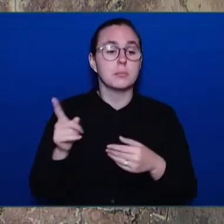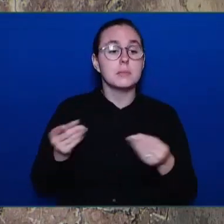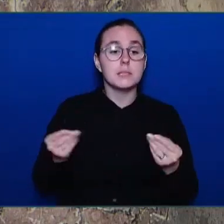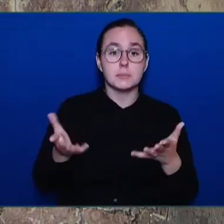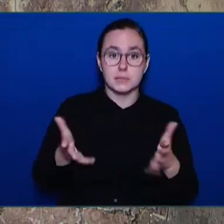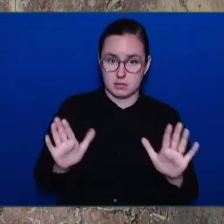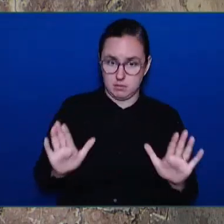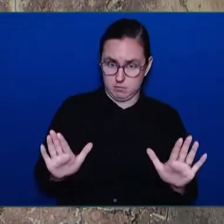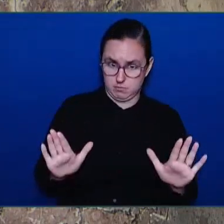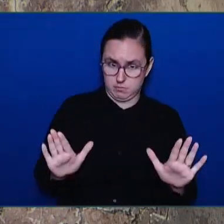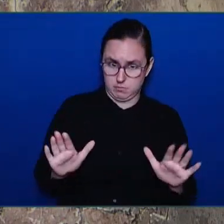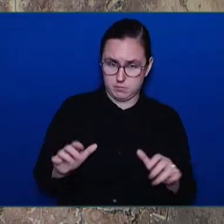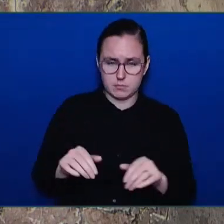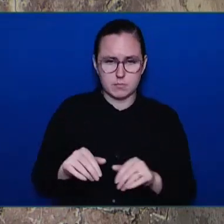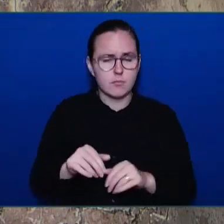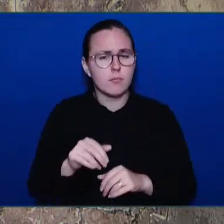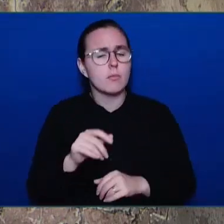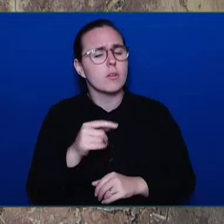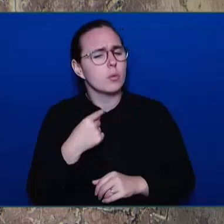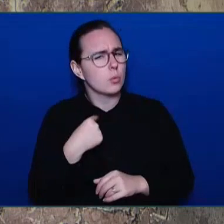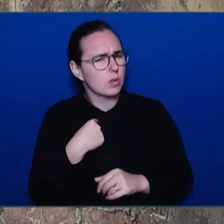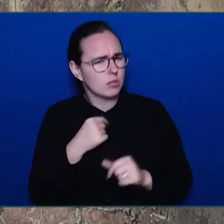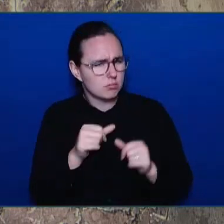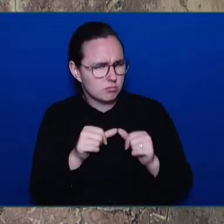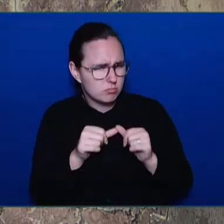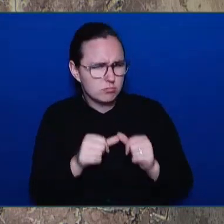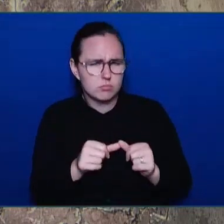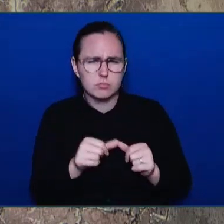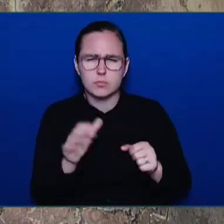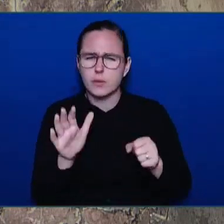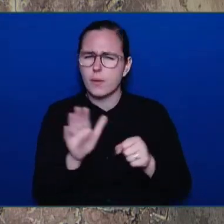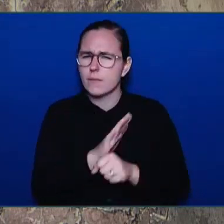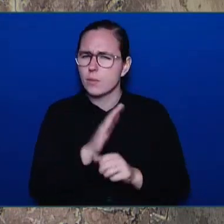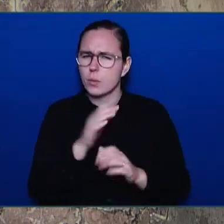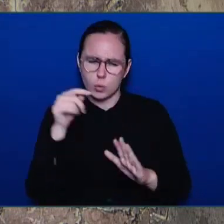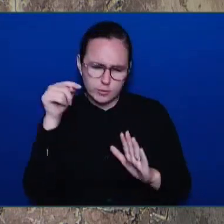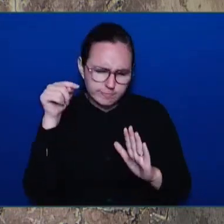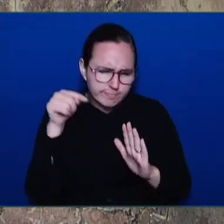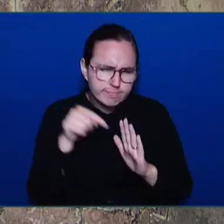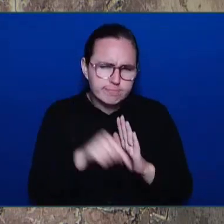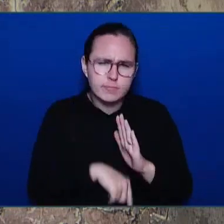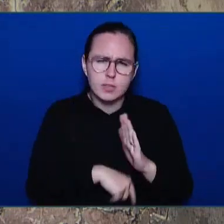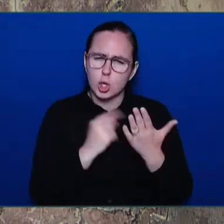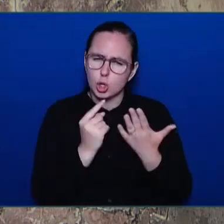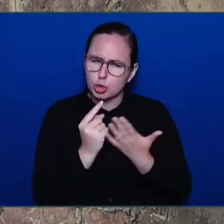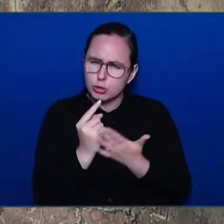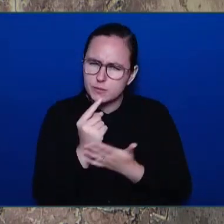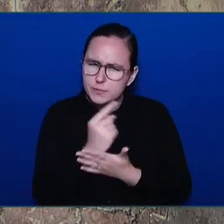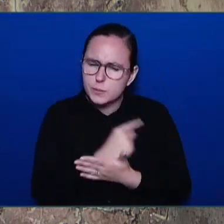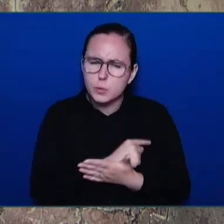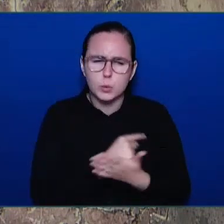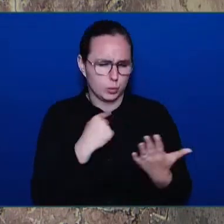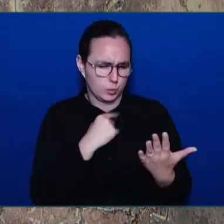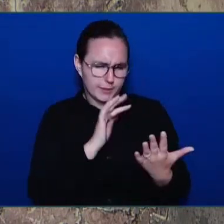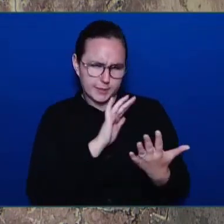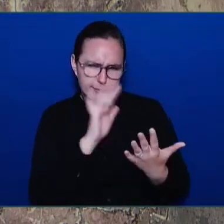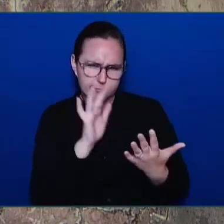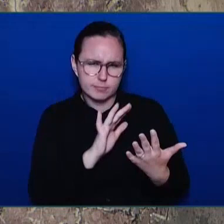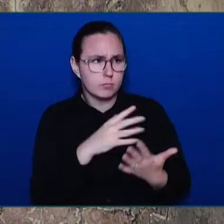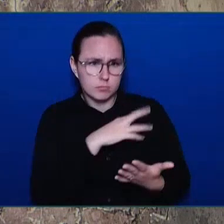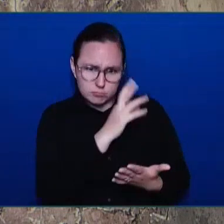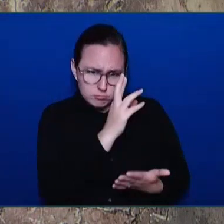the decisions that are before us. In making those decisions, we consider environmental impacts, we consider